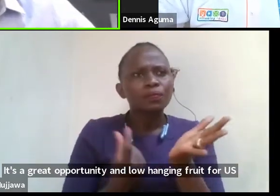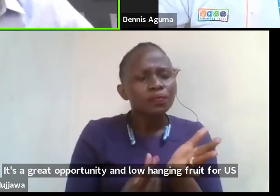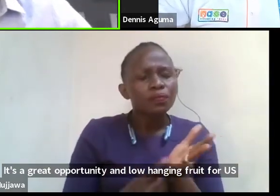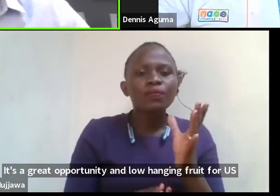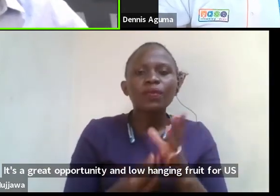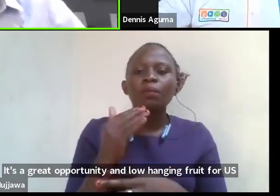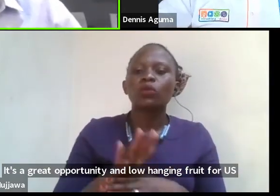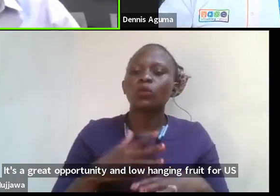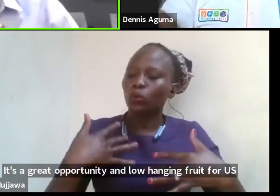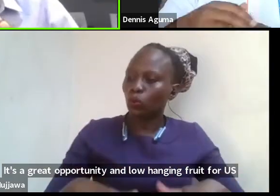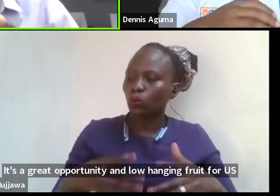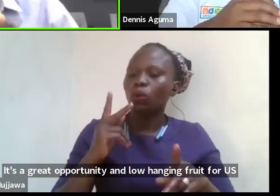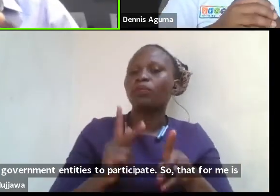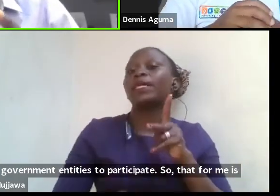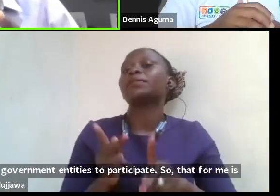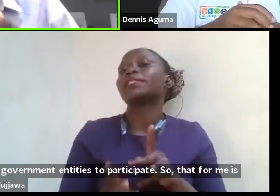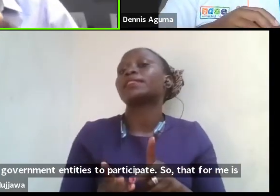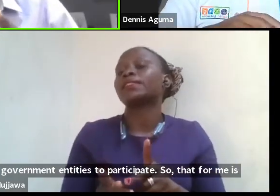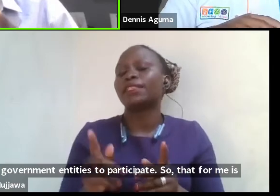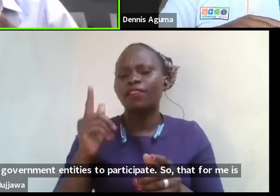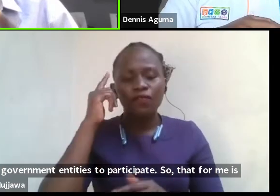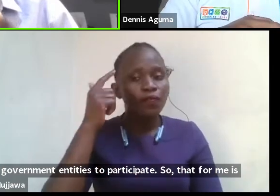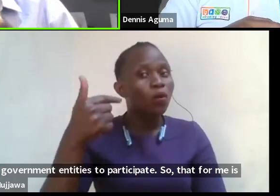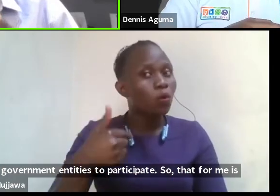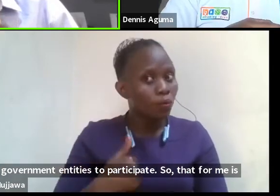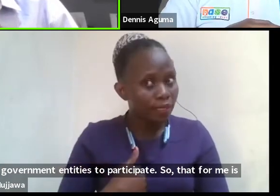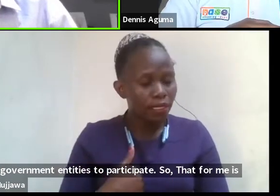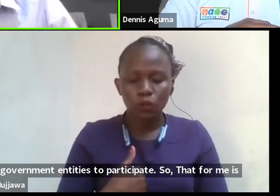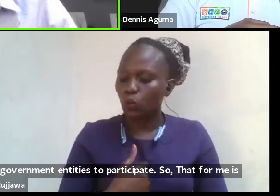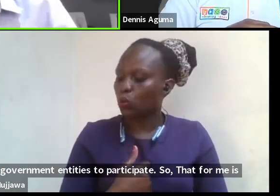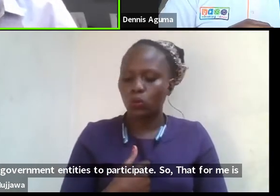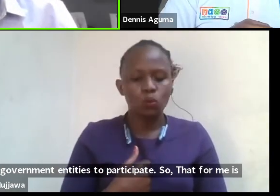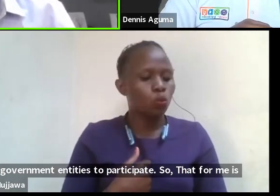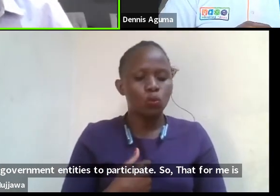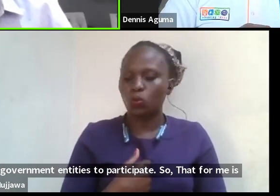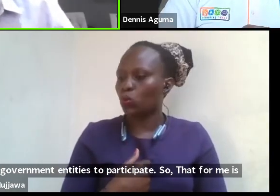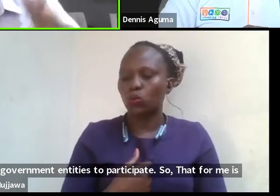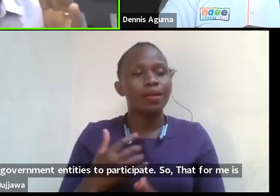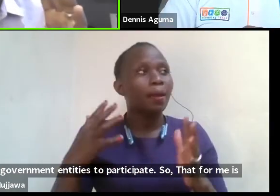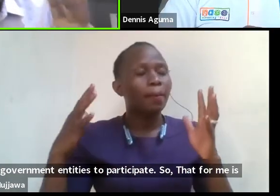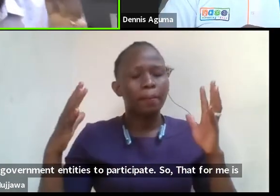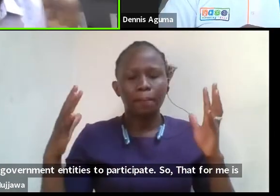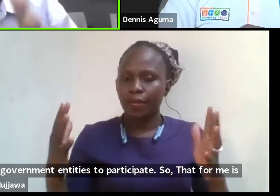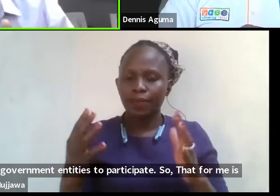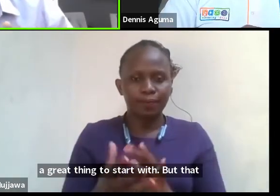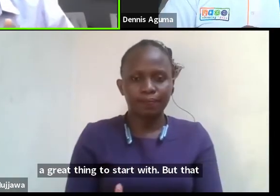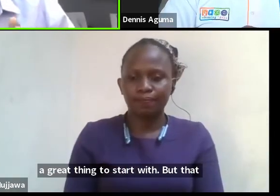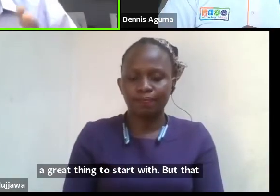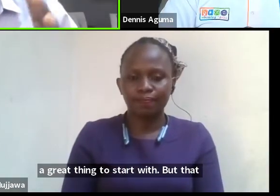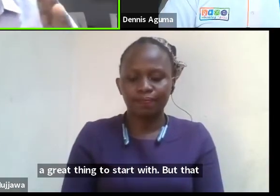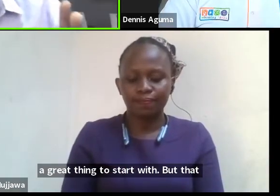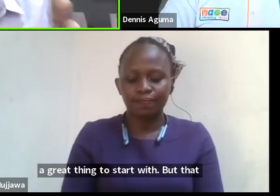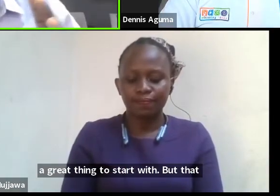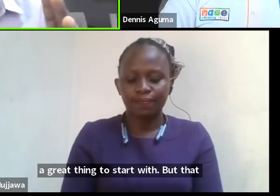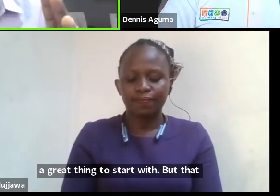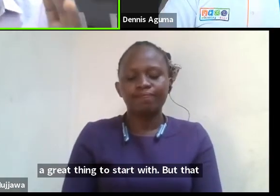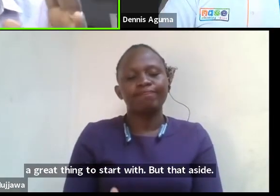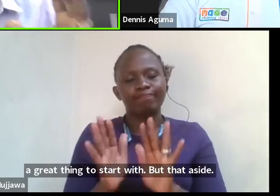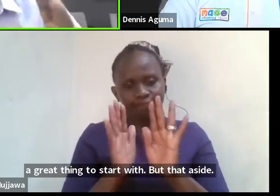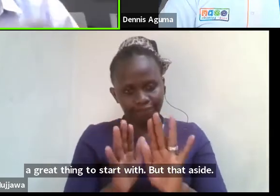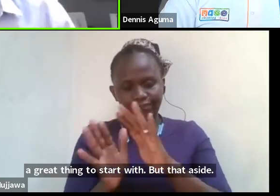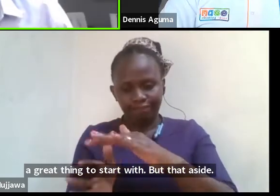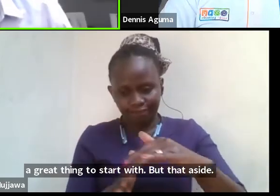for me is a great thing to start with. But that aside, where do we